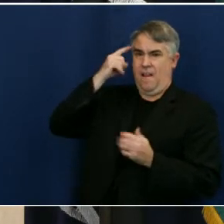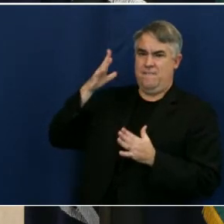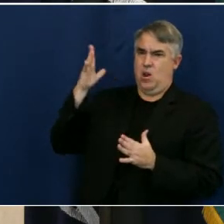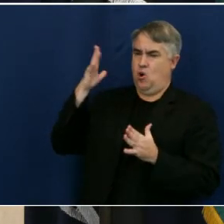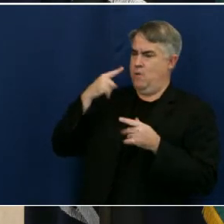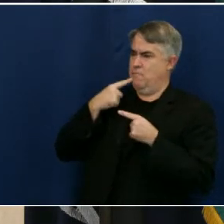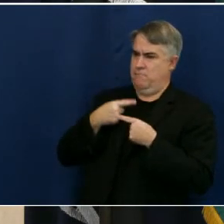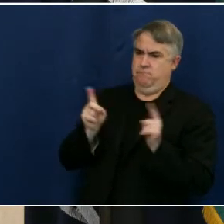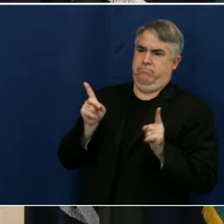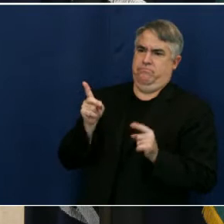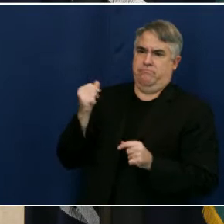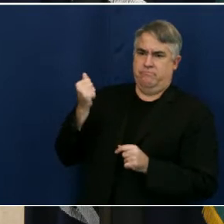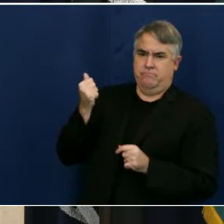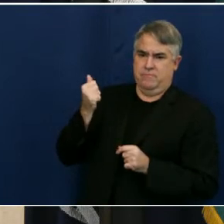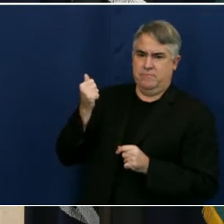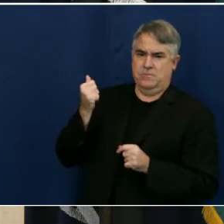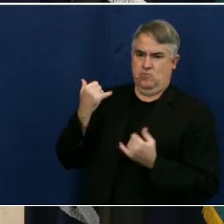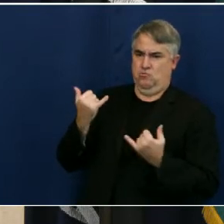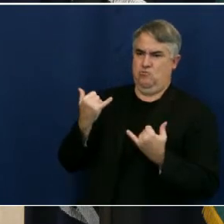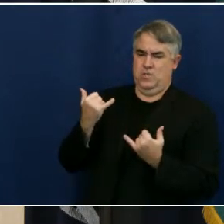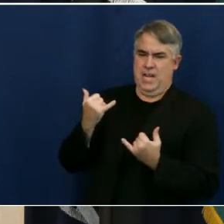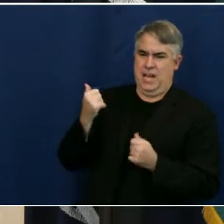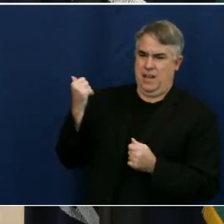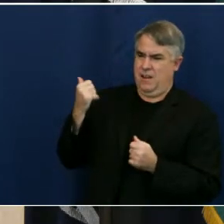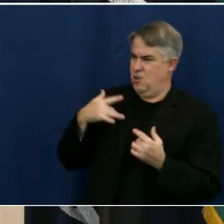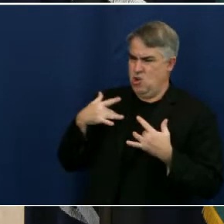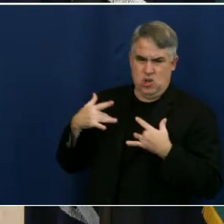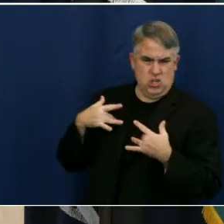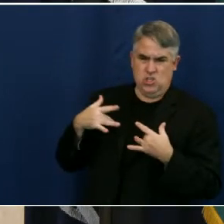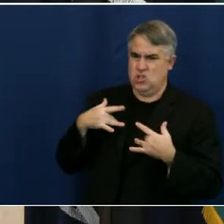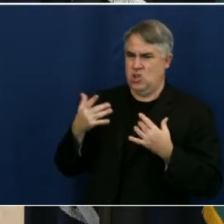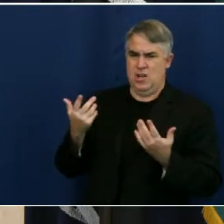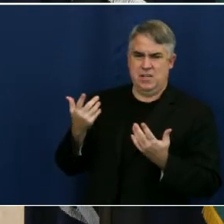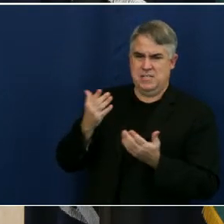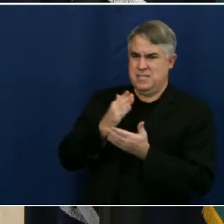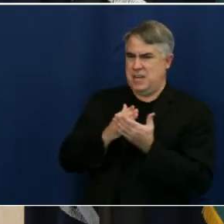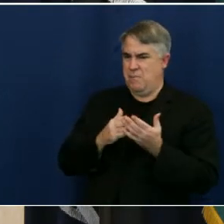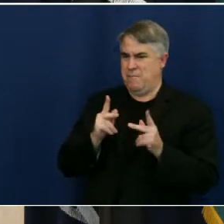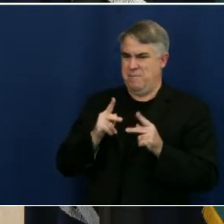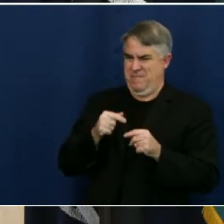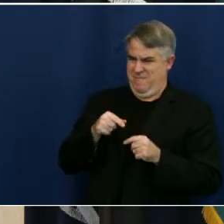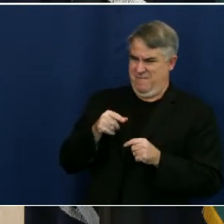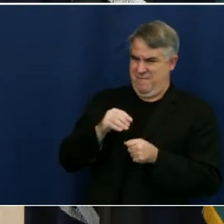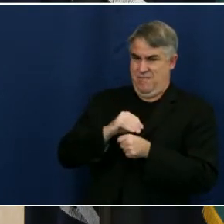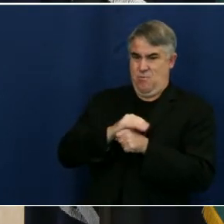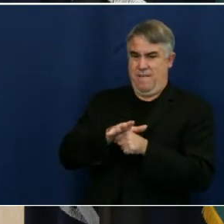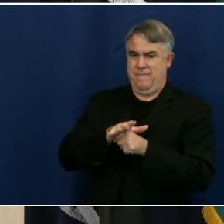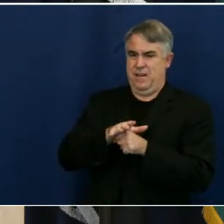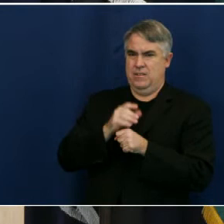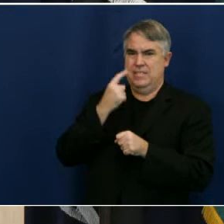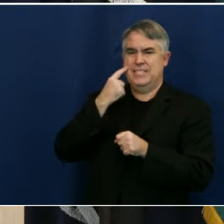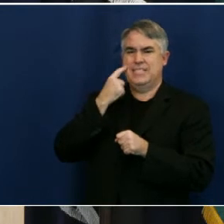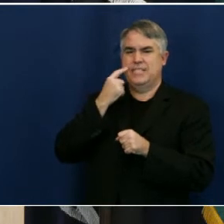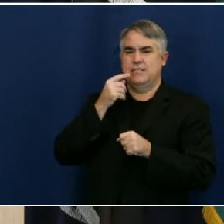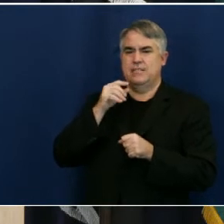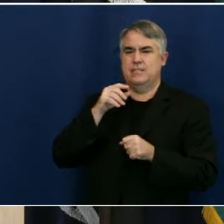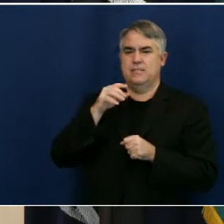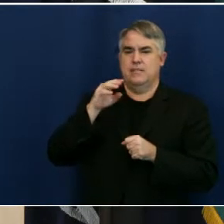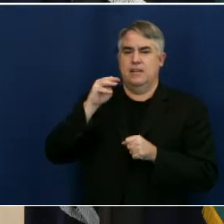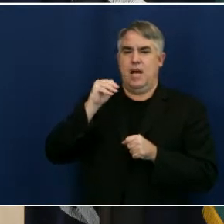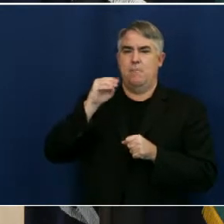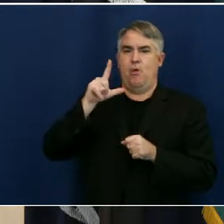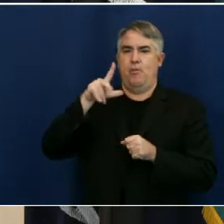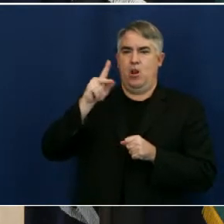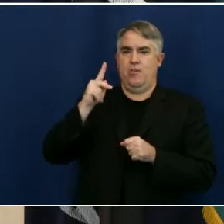his news conference today that there was some concern from public health directors regarding some cases maybe from the MLK holiday. And he also talked about how you